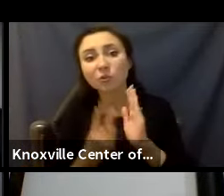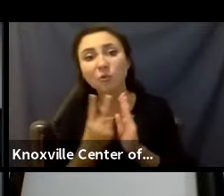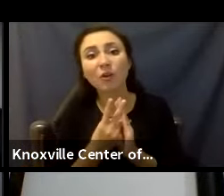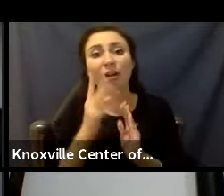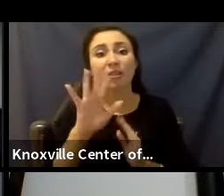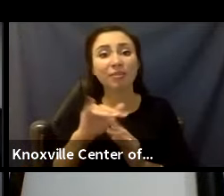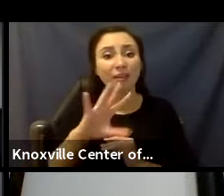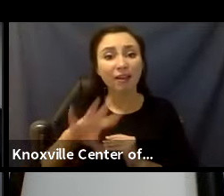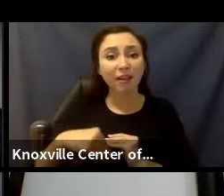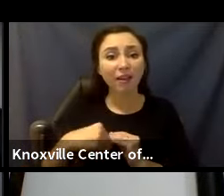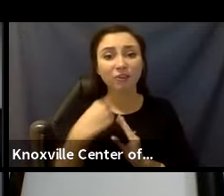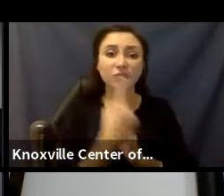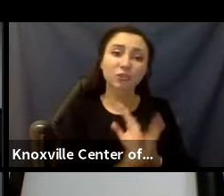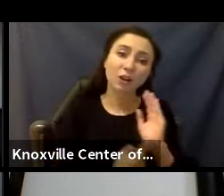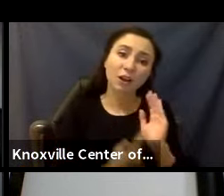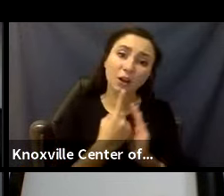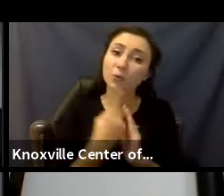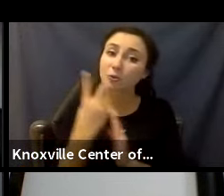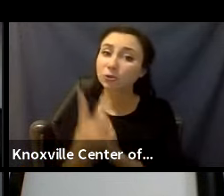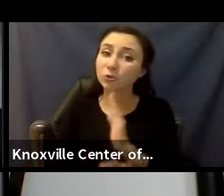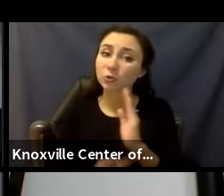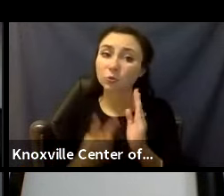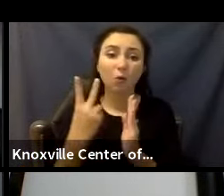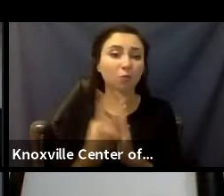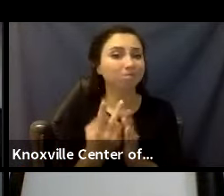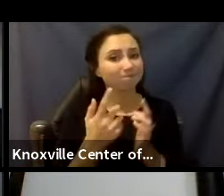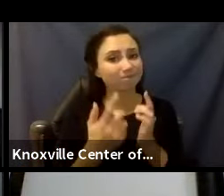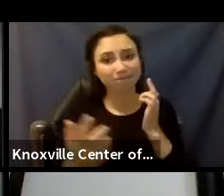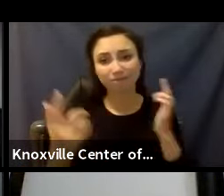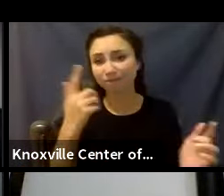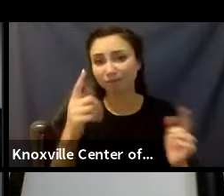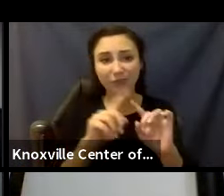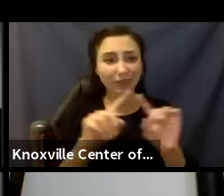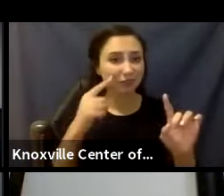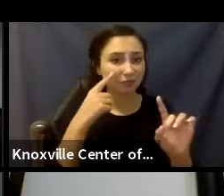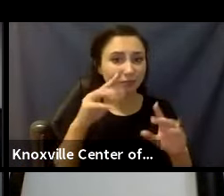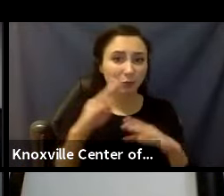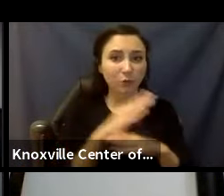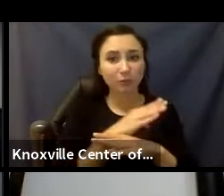or two can really make a big difference to the businesses.